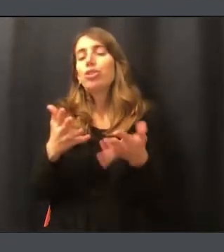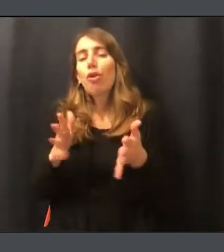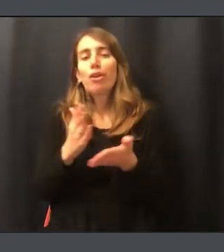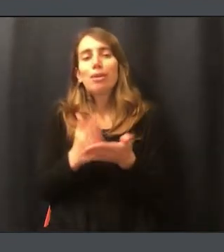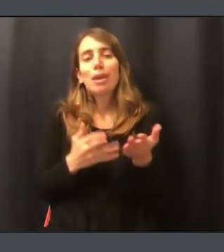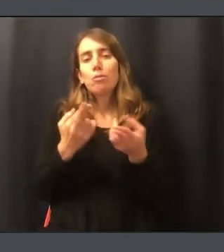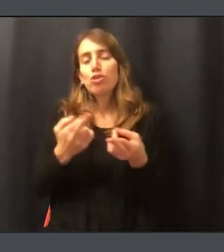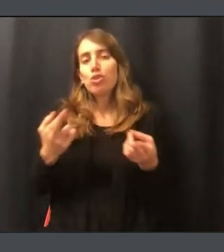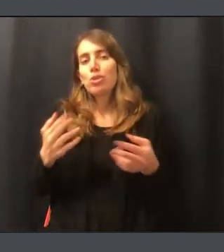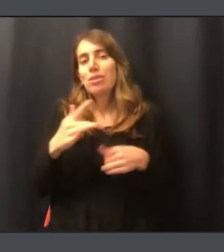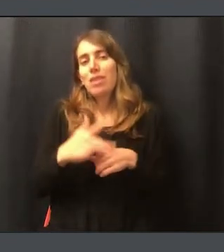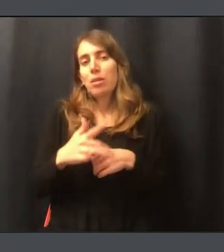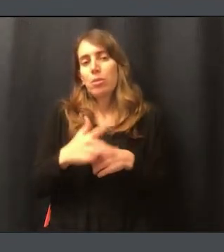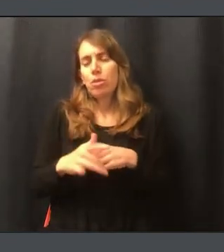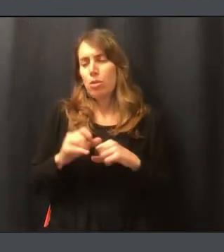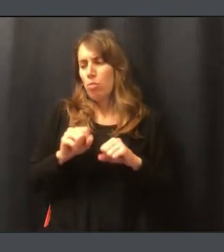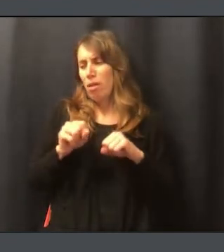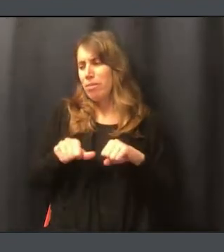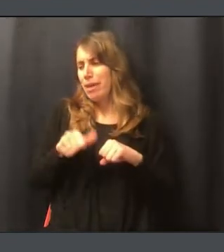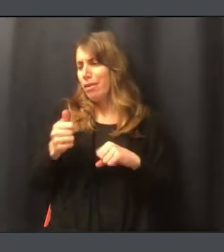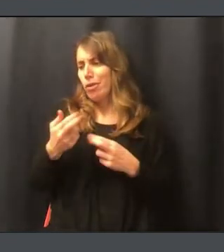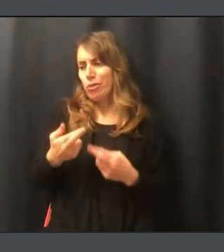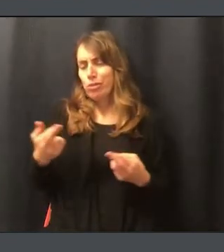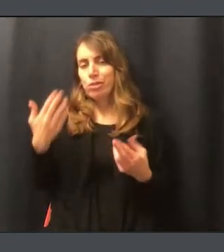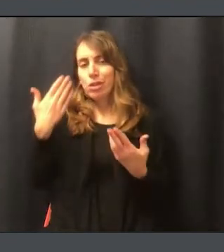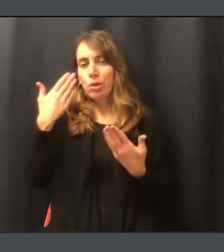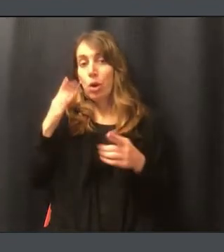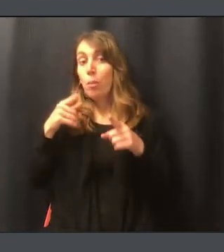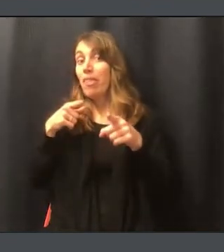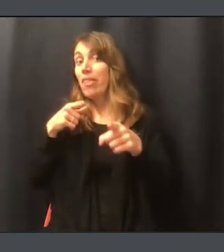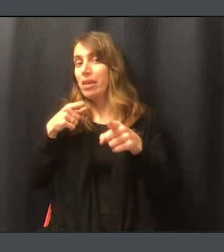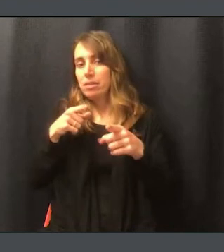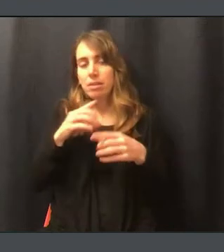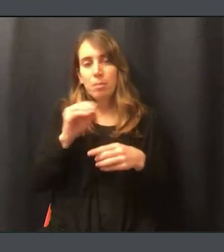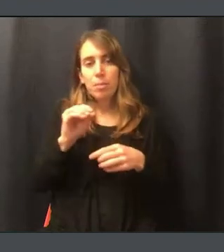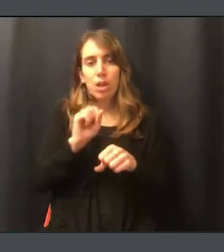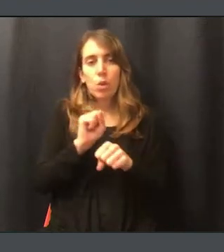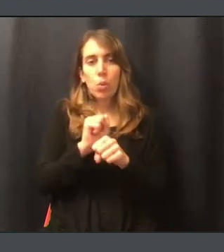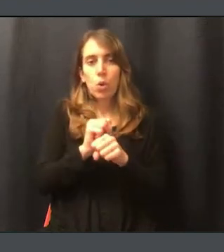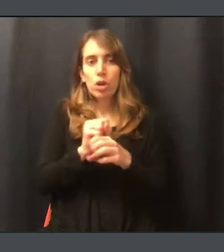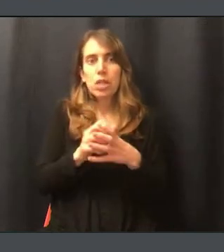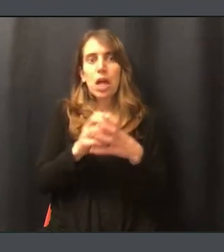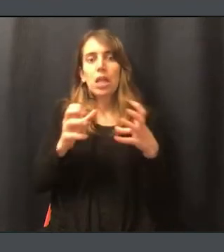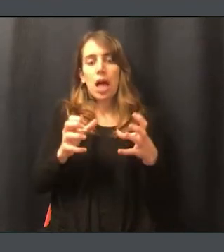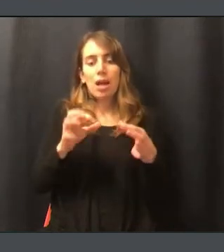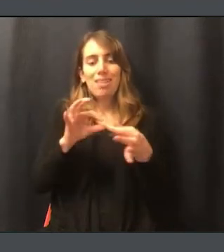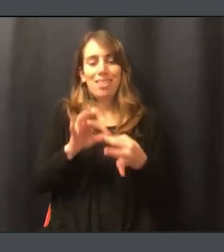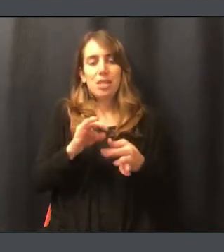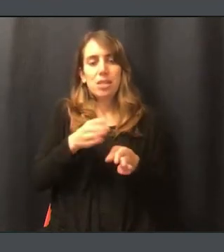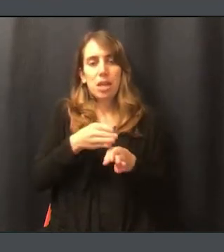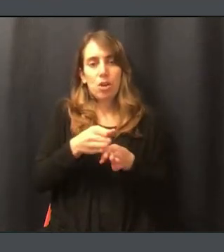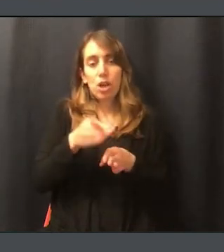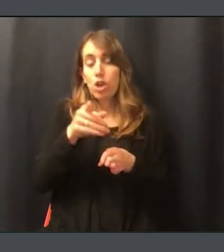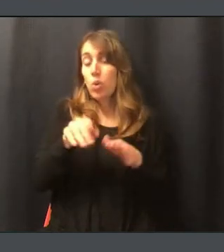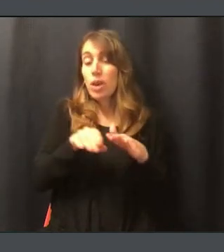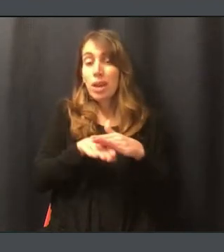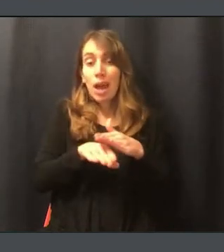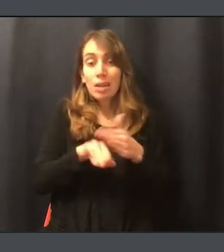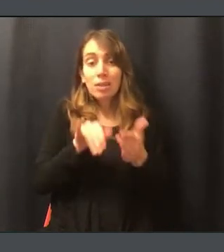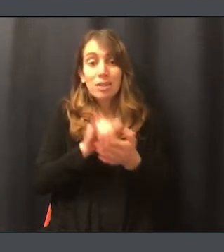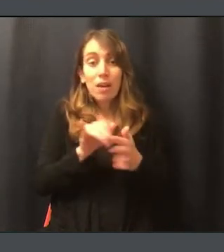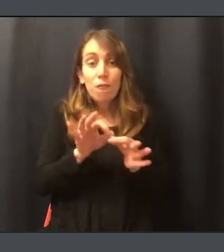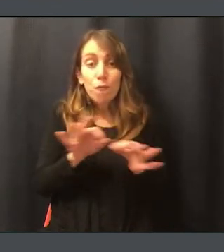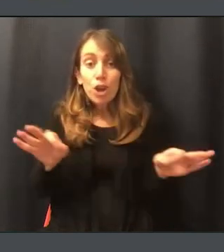probably others. This is one that I'm familiar with. This is a company that does a lot of work in this area, bilinguistics. You can access these for free on their